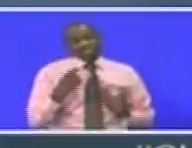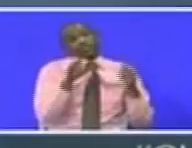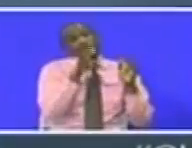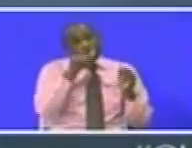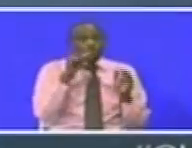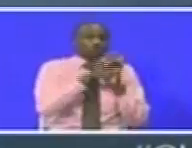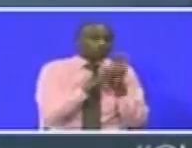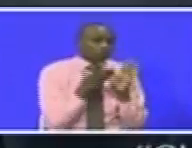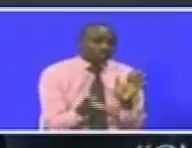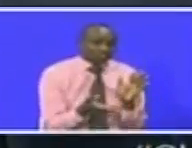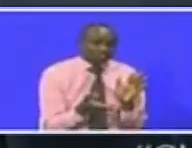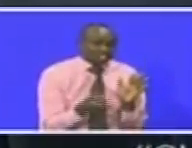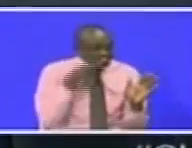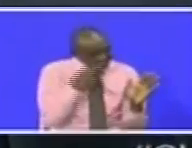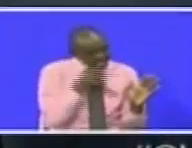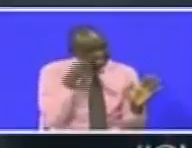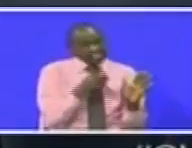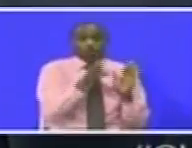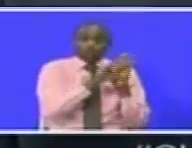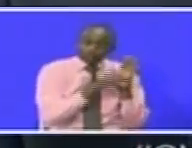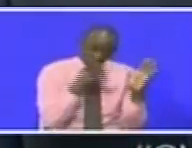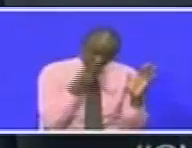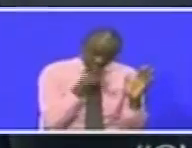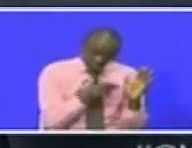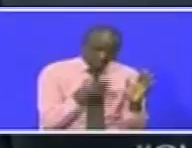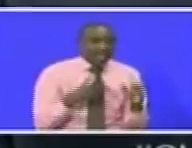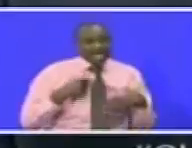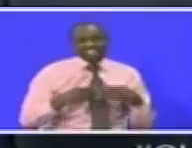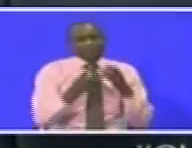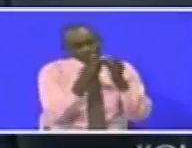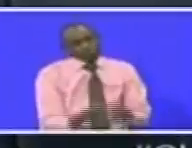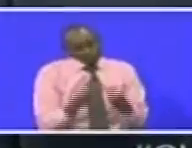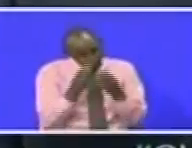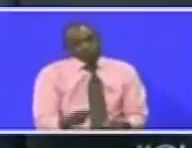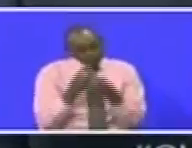constitutional requirement. So it is this constitutional requirement which are draining this country to zero.